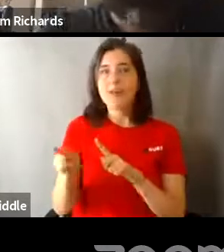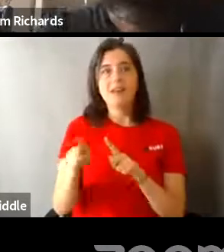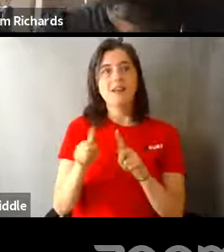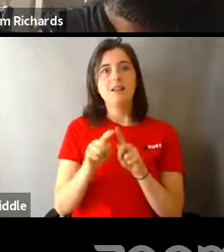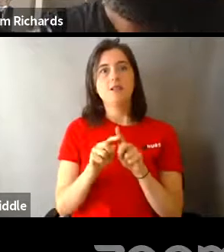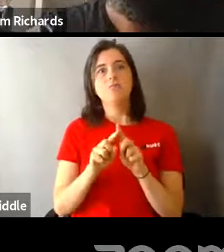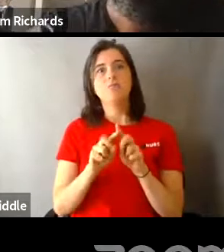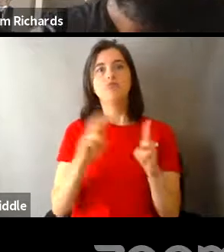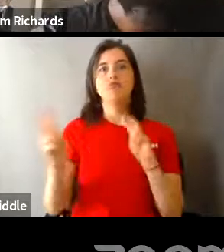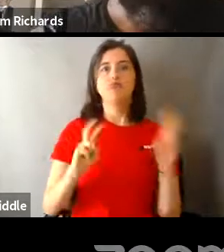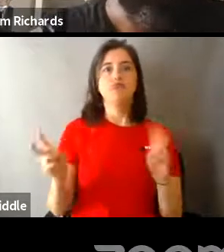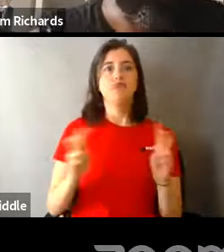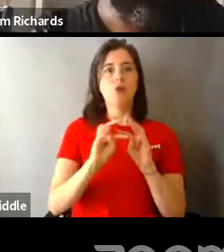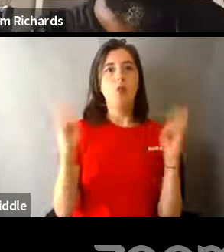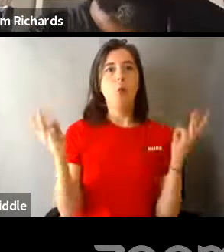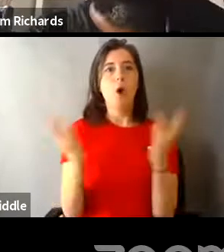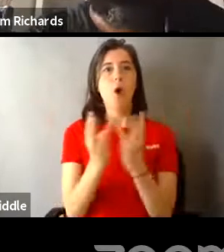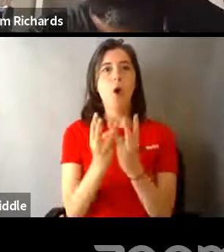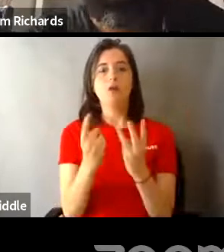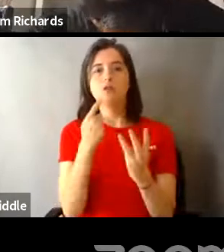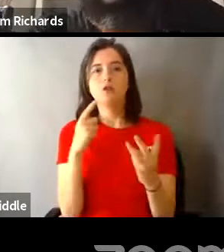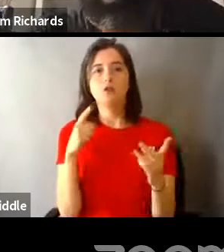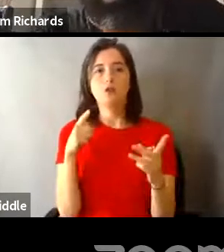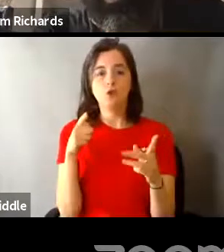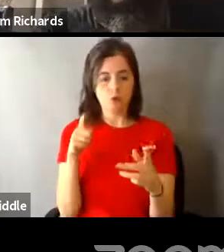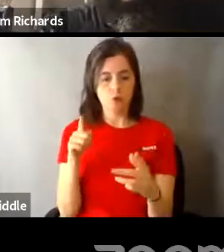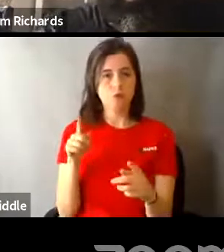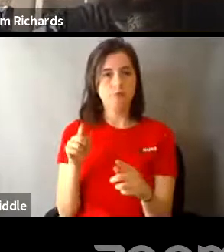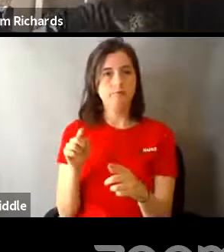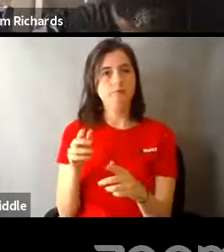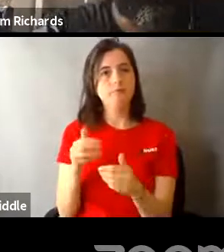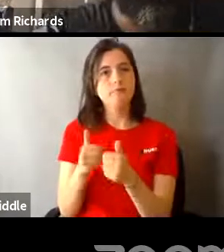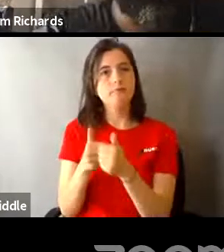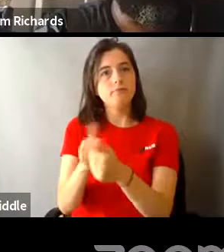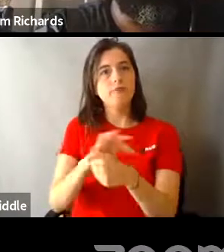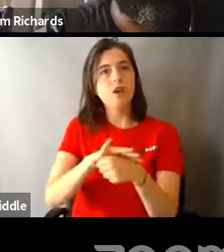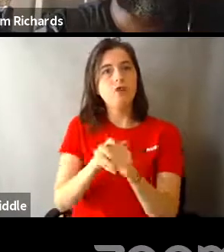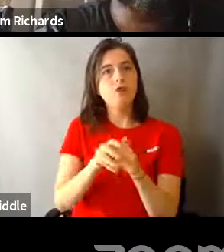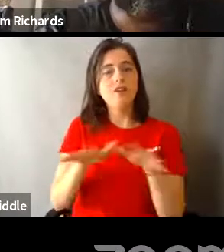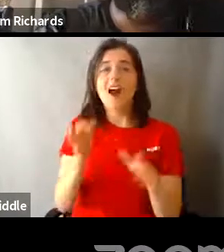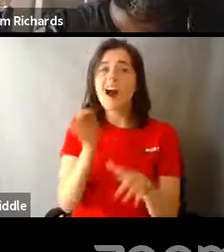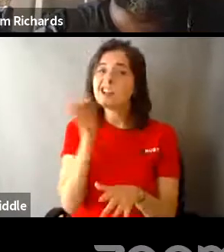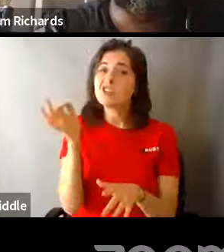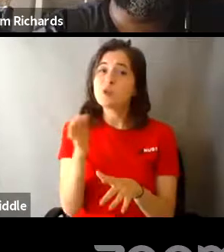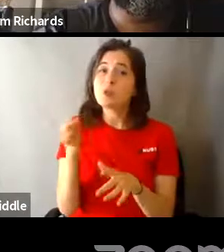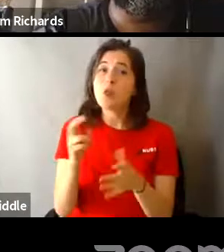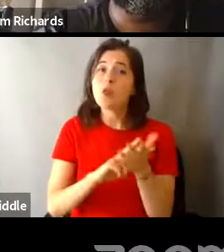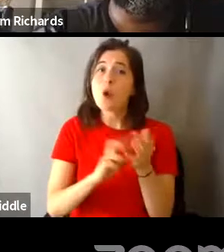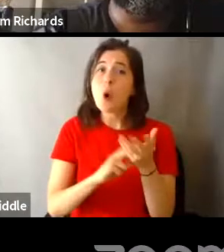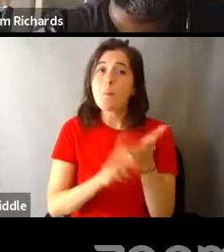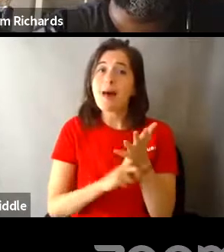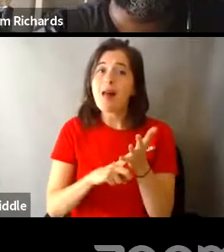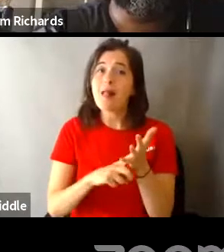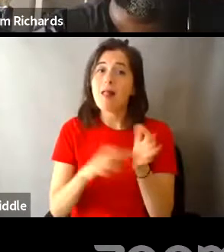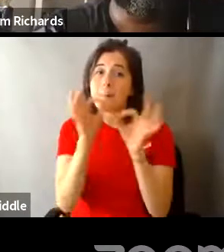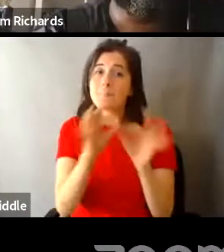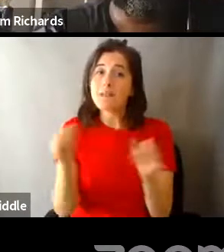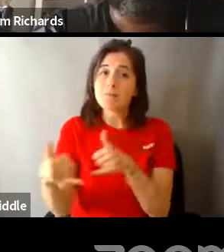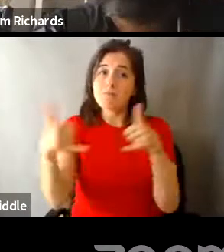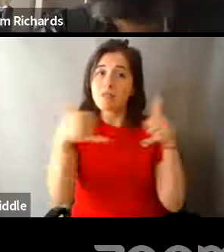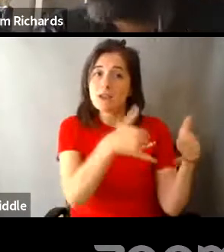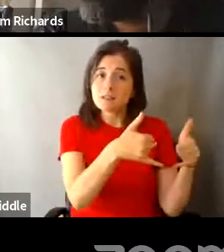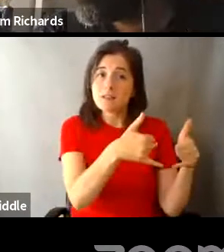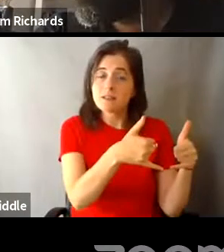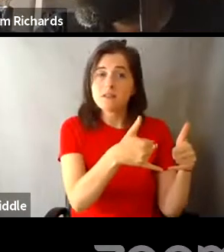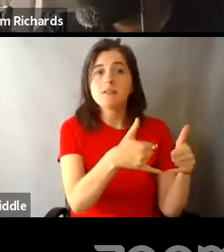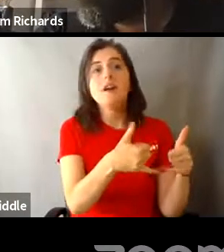helping fight coronavirus, and the call for the Nobel Peace Prize. You will get a regular Cuba update, which will keep